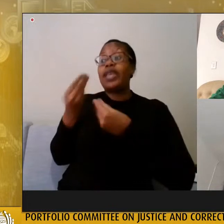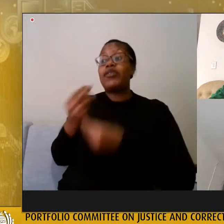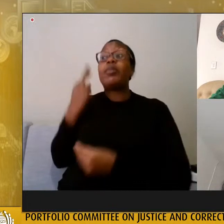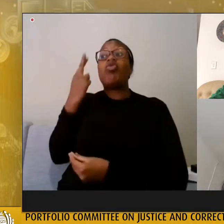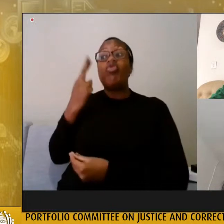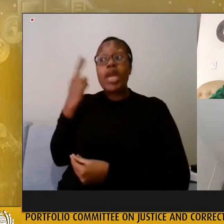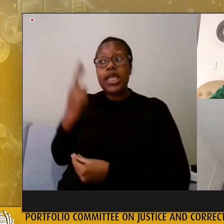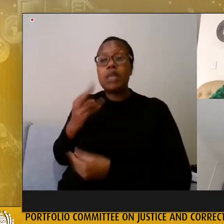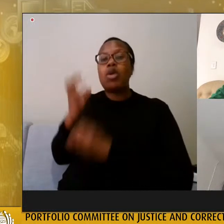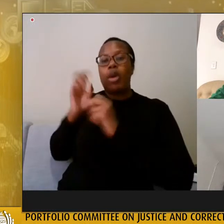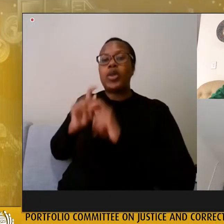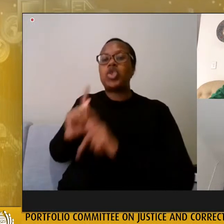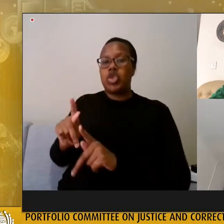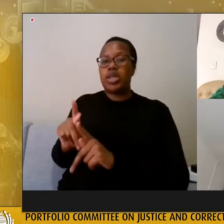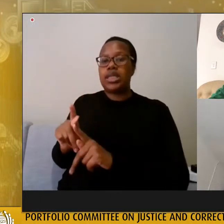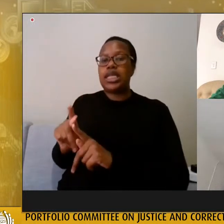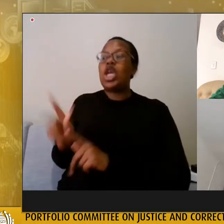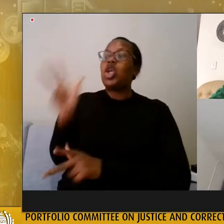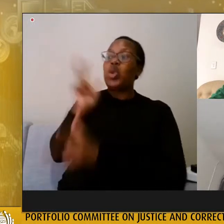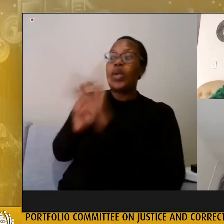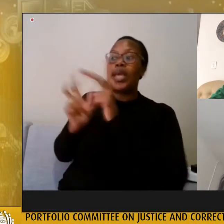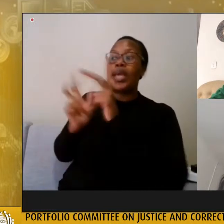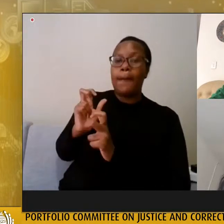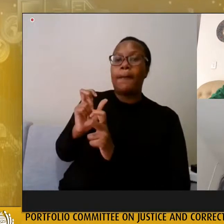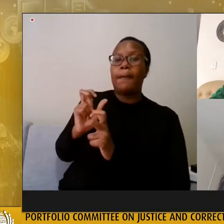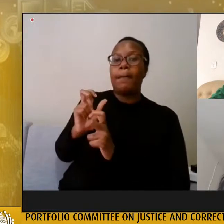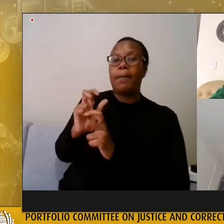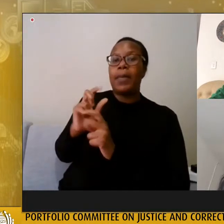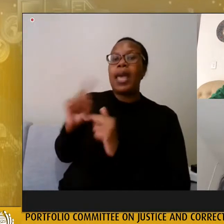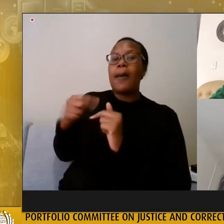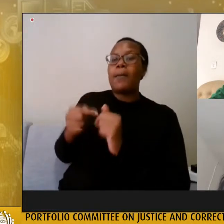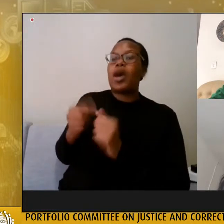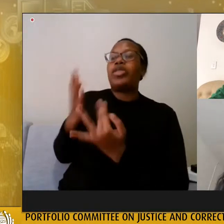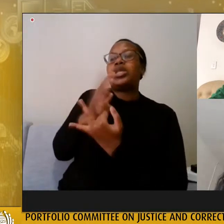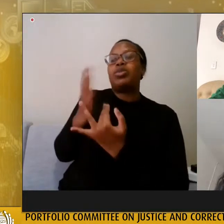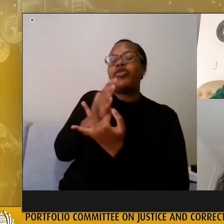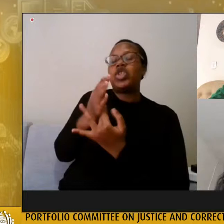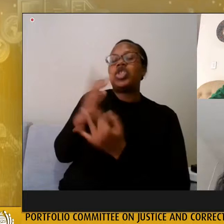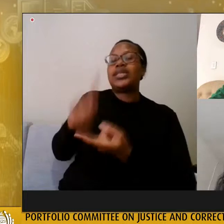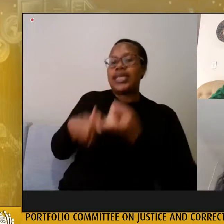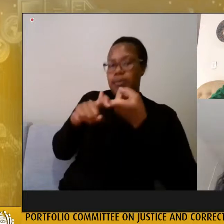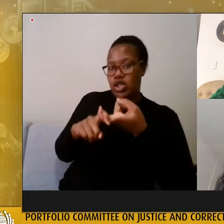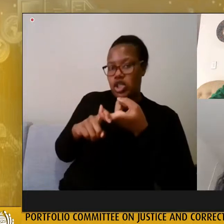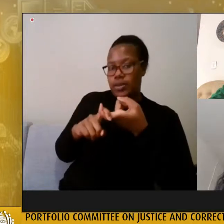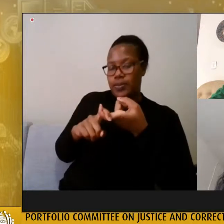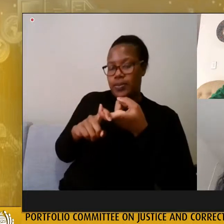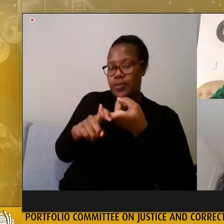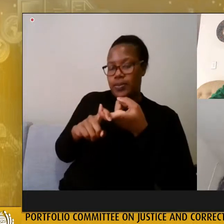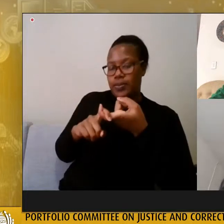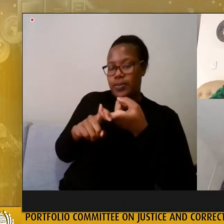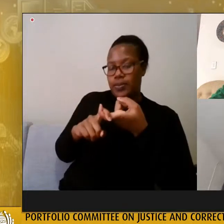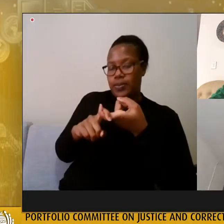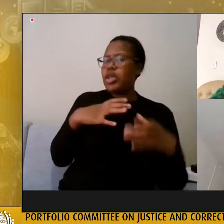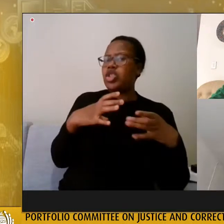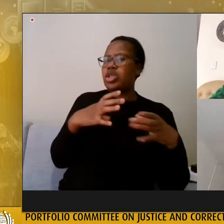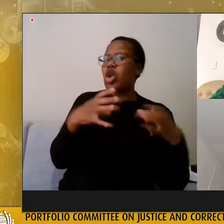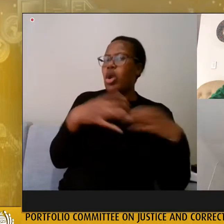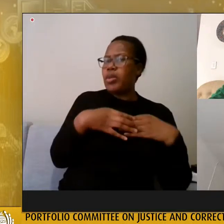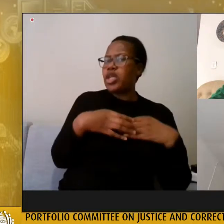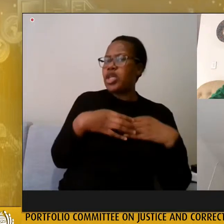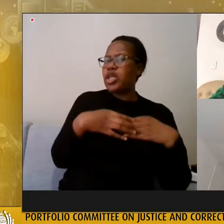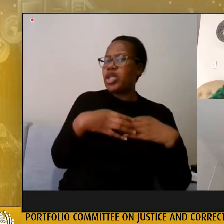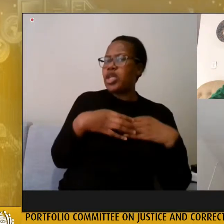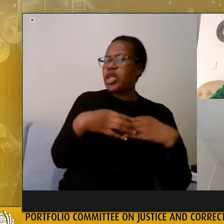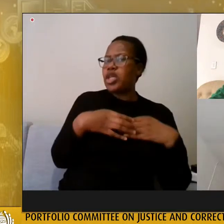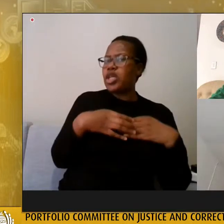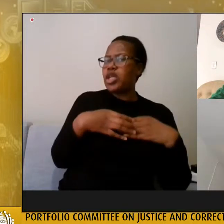heard regarding the desirability of such provisional suspension, and the Commission was satisfied, or is satisfied,